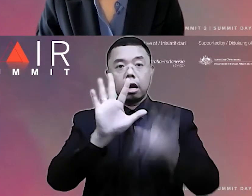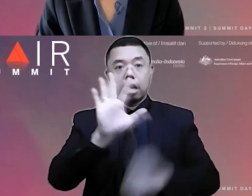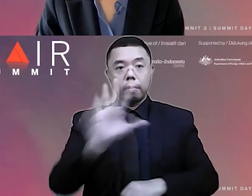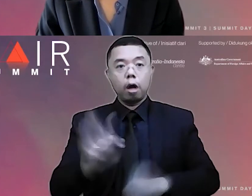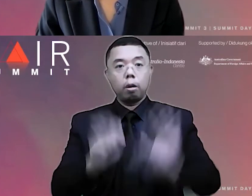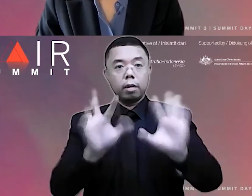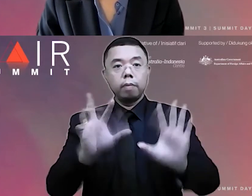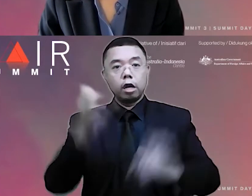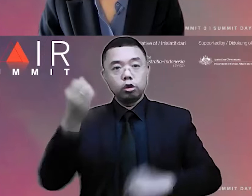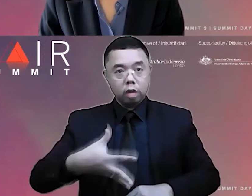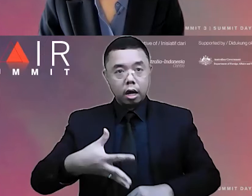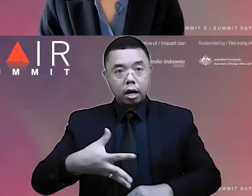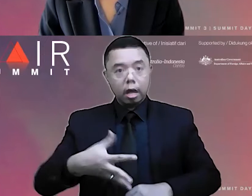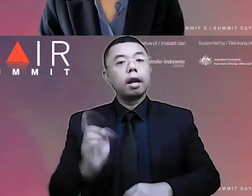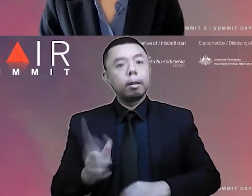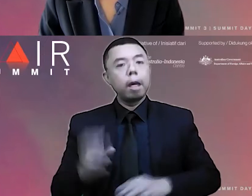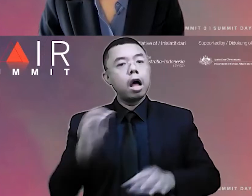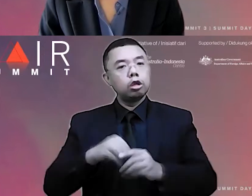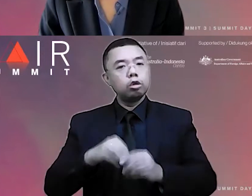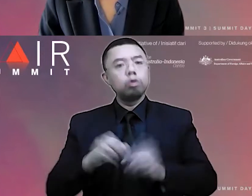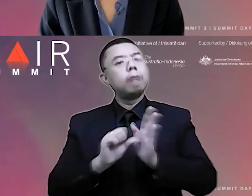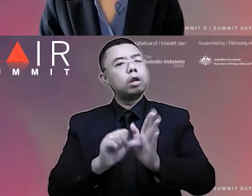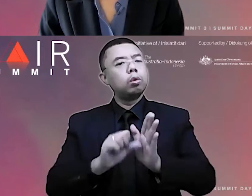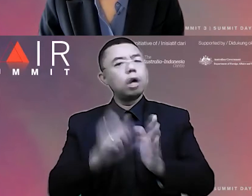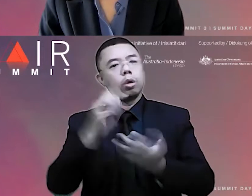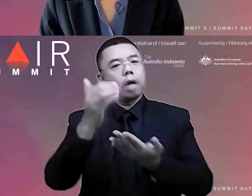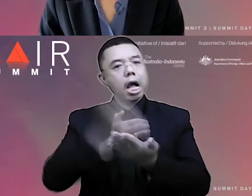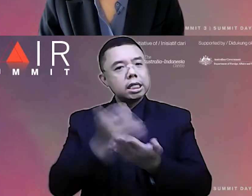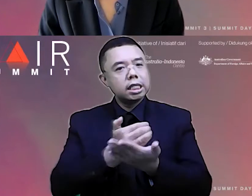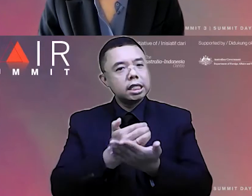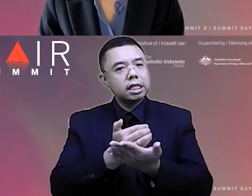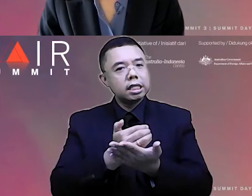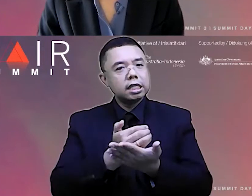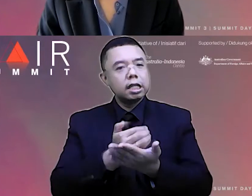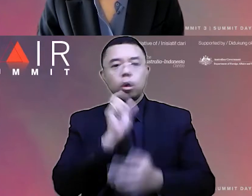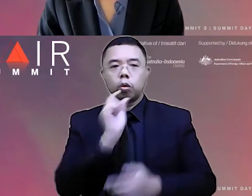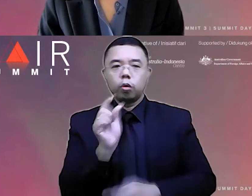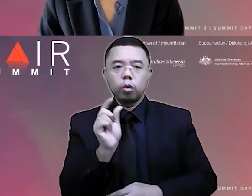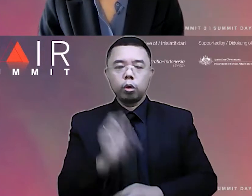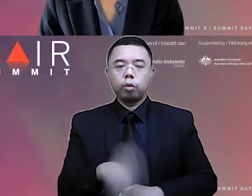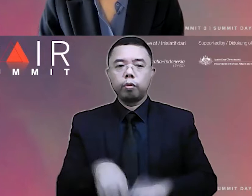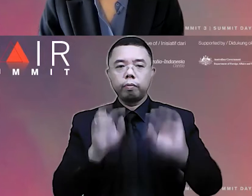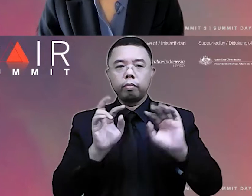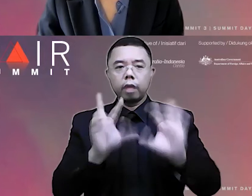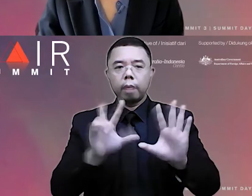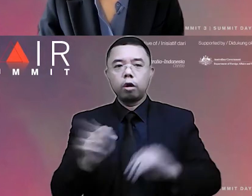8.8 million workers. And we can see in unemployment rate is declining in